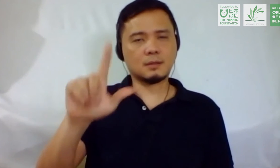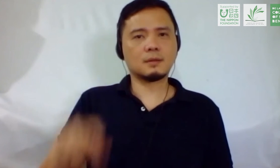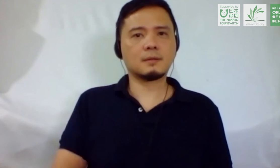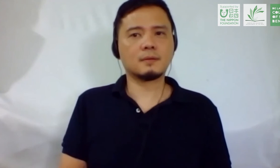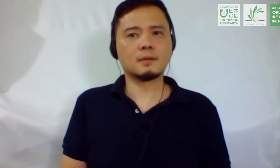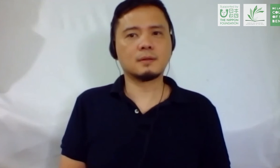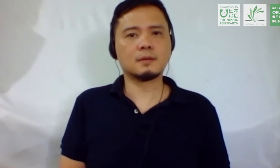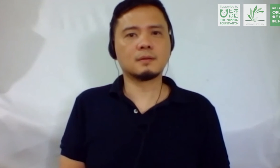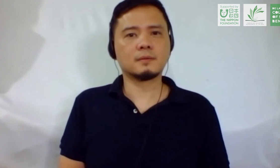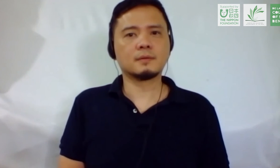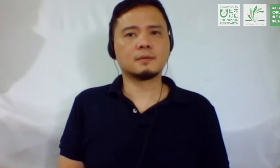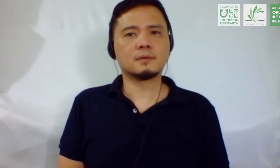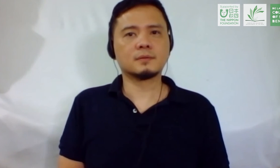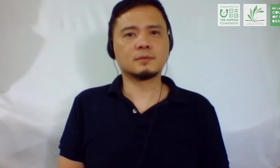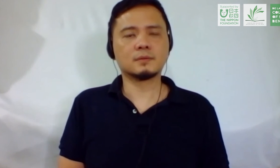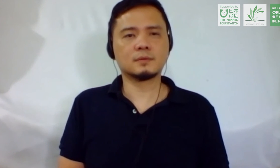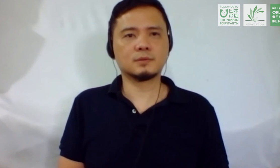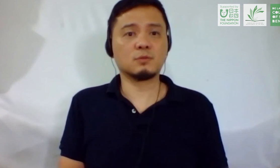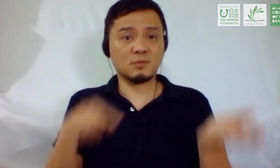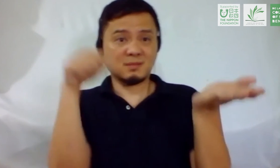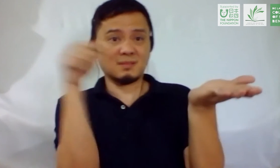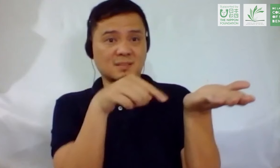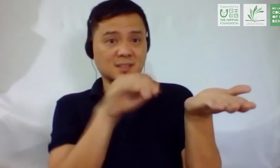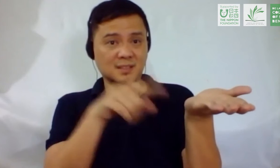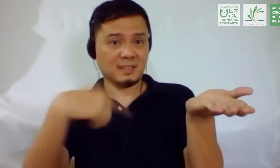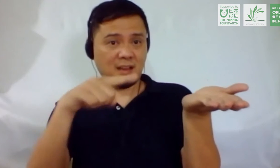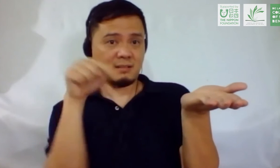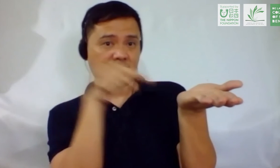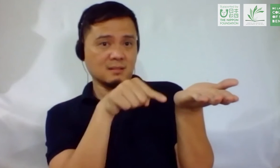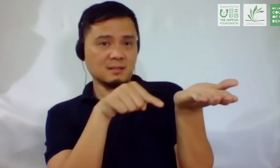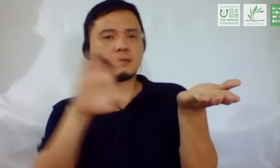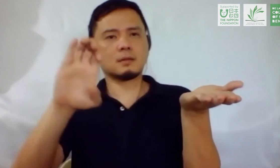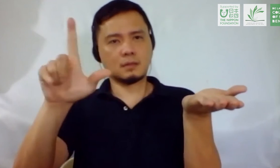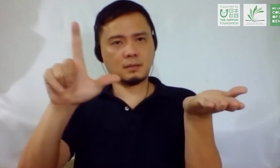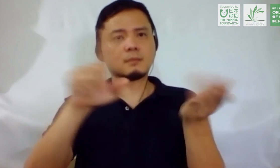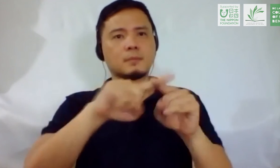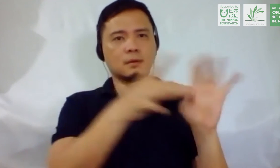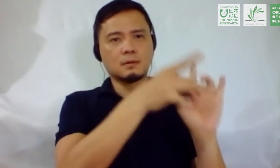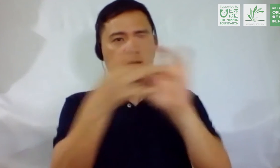Okay, so this is really a classifier, but it's related to the noun.